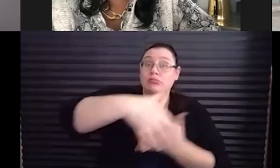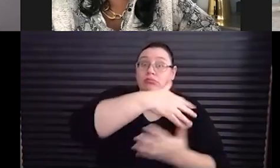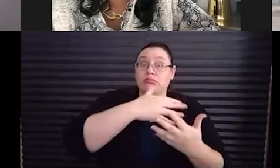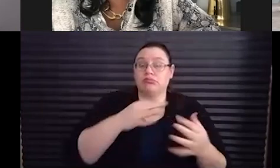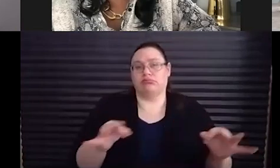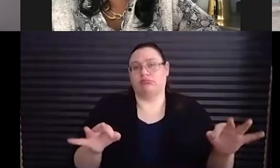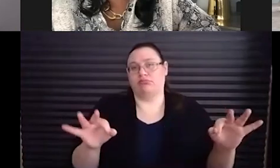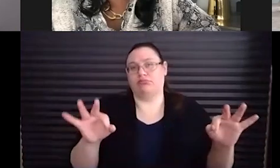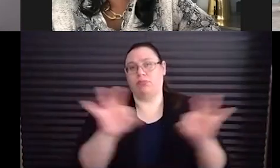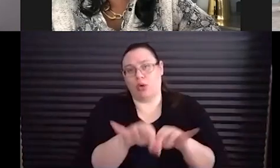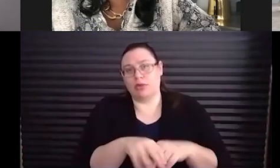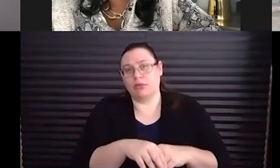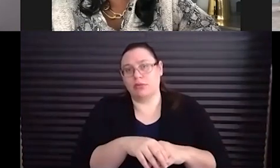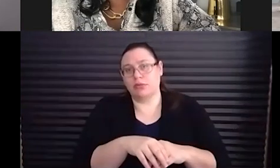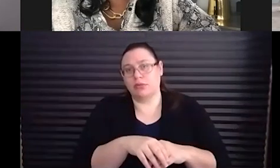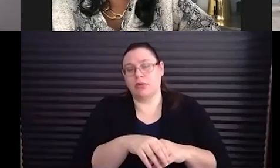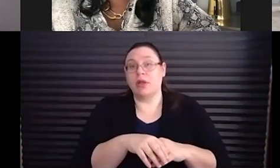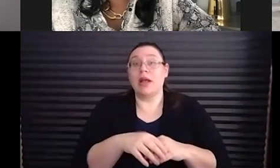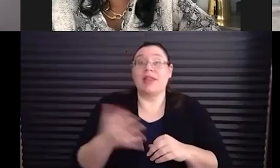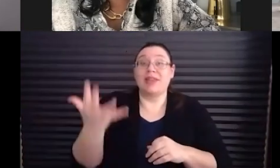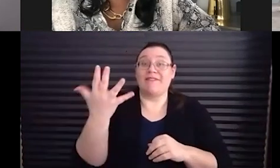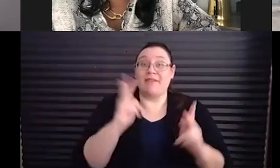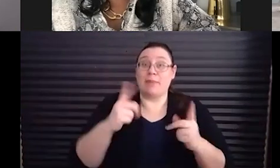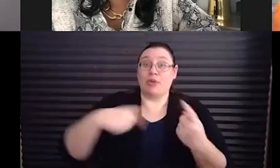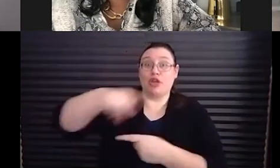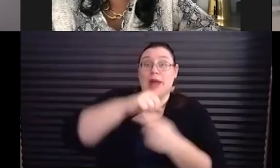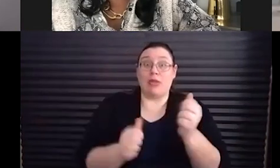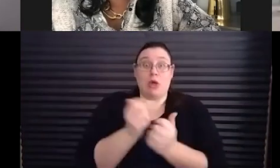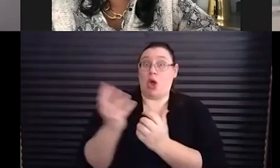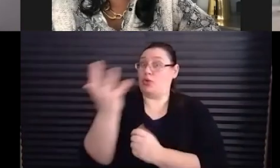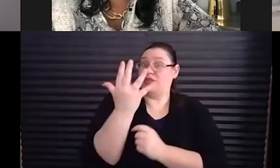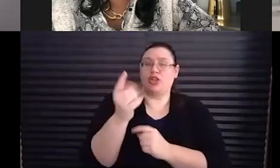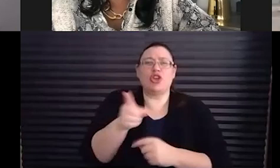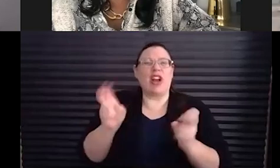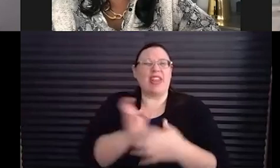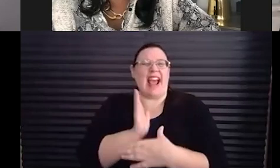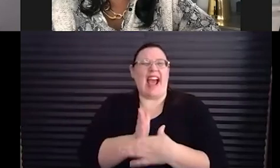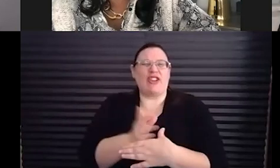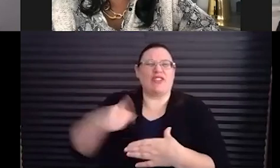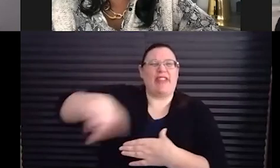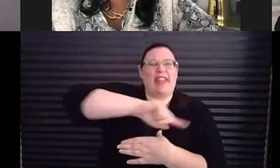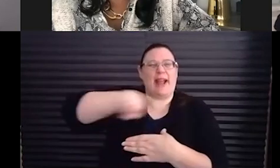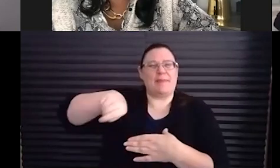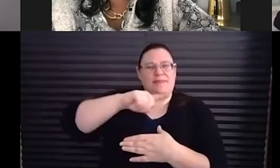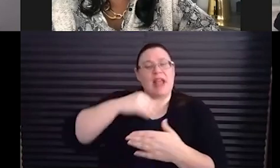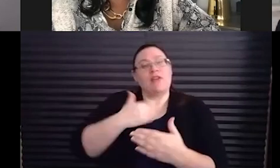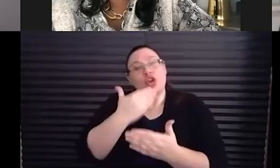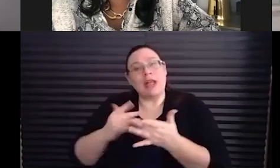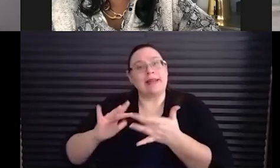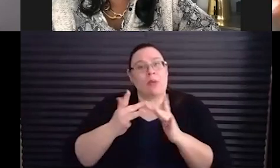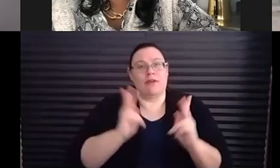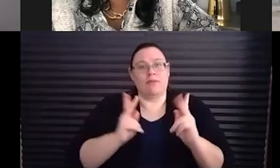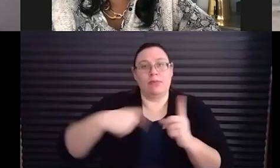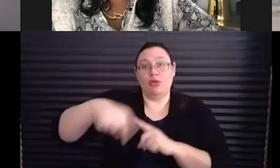say. You're the average of the 5 people that you're around the most. So, you know, keeping a good network of people around you is always an important